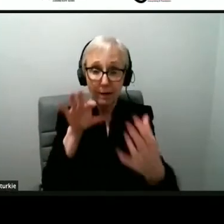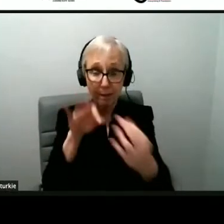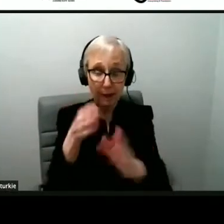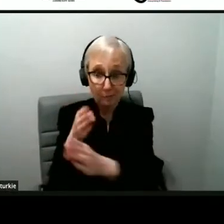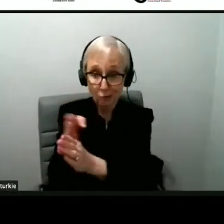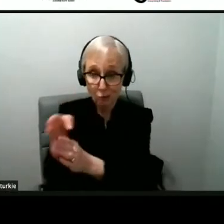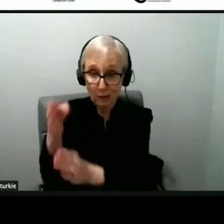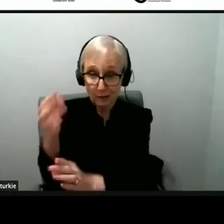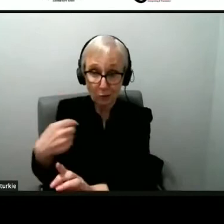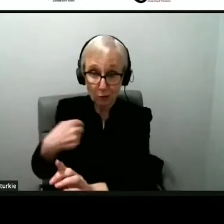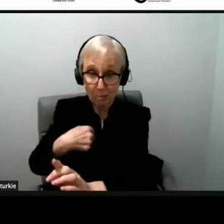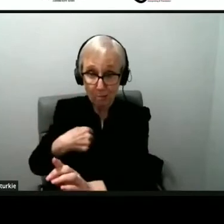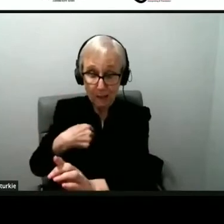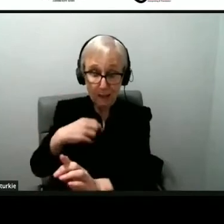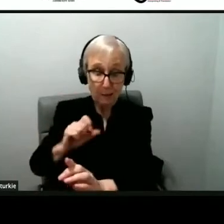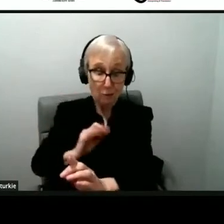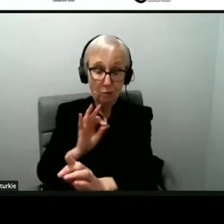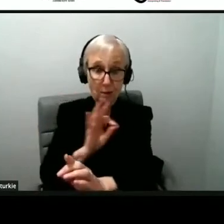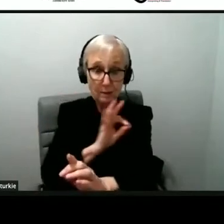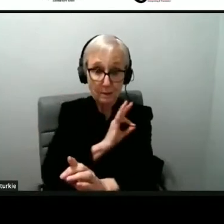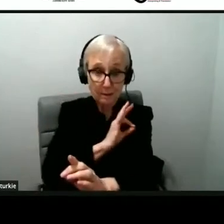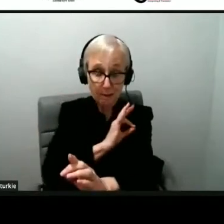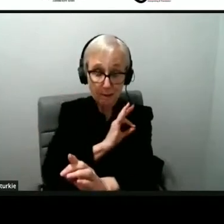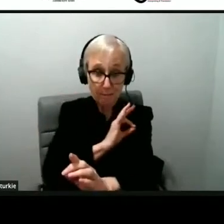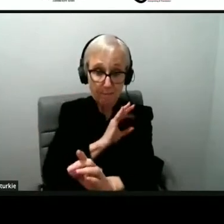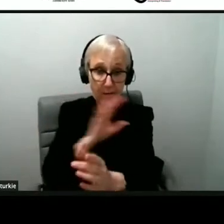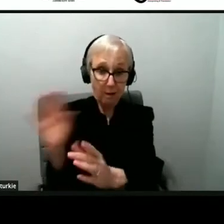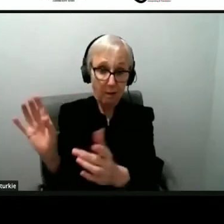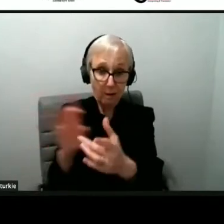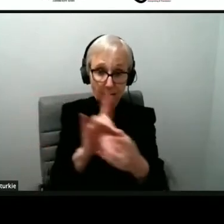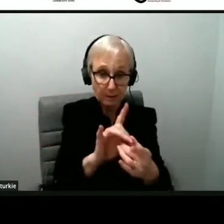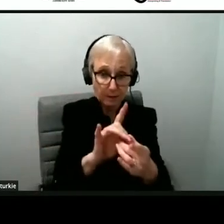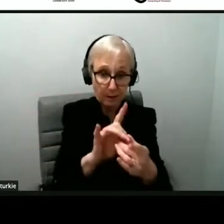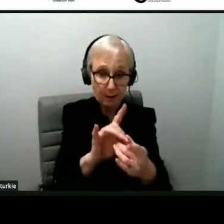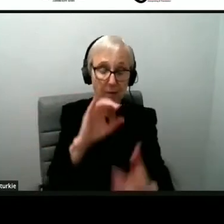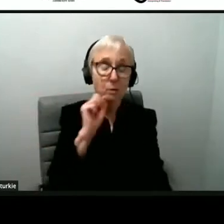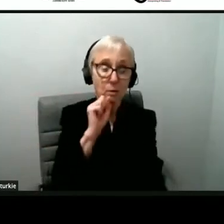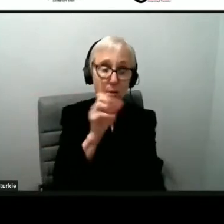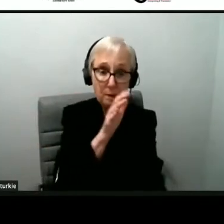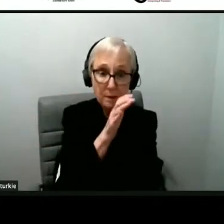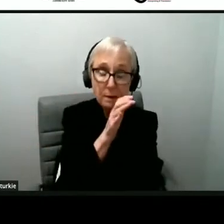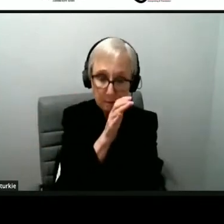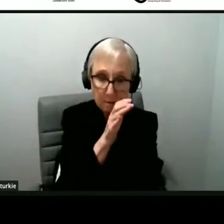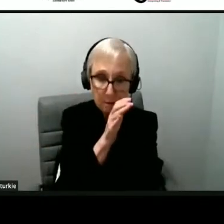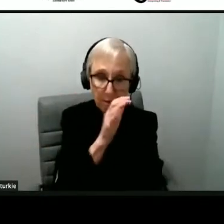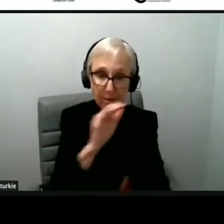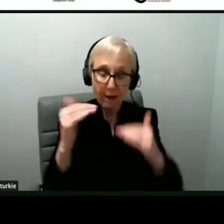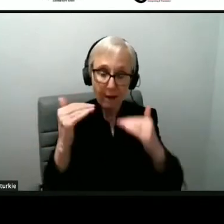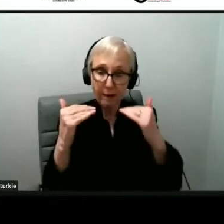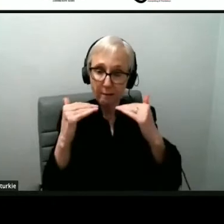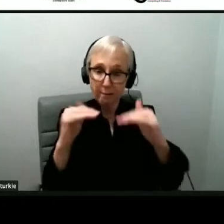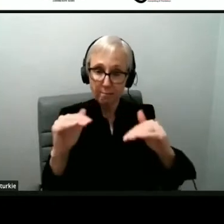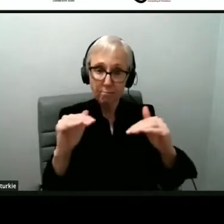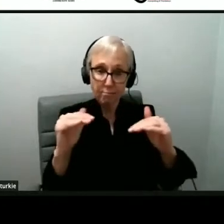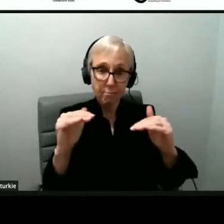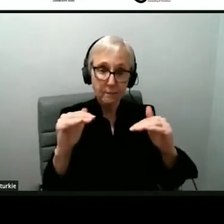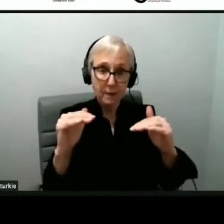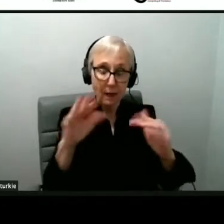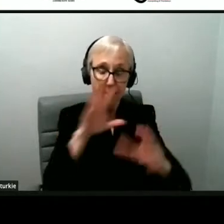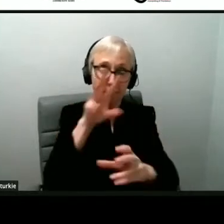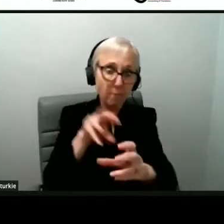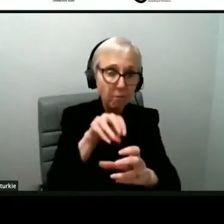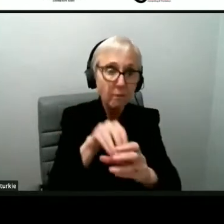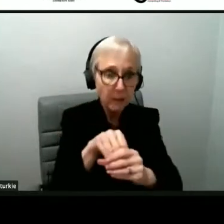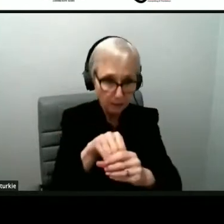directly and to the staff member also assigned to just that level of